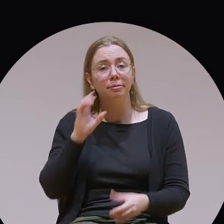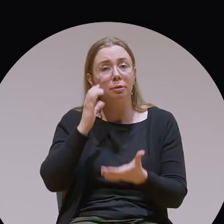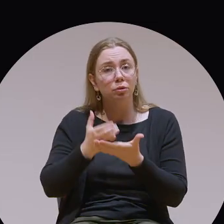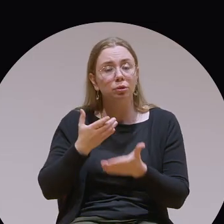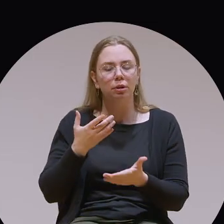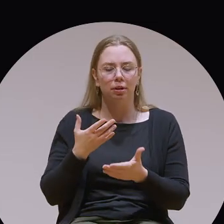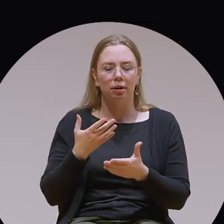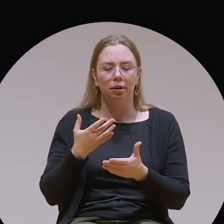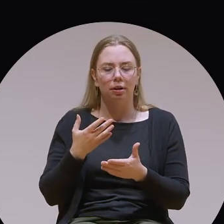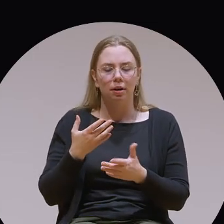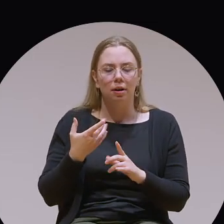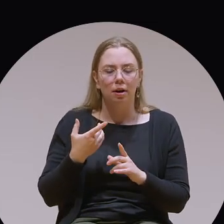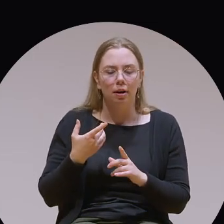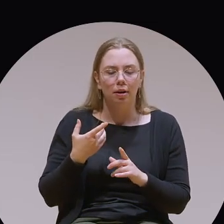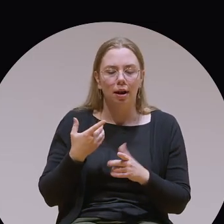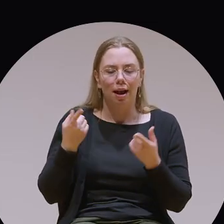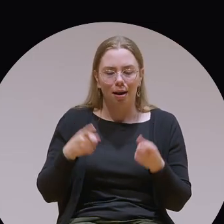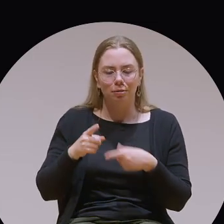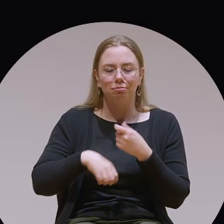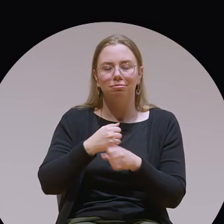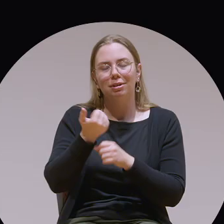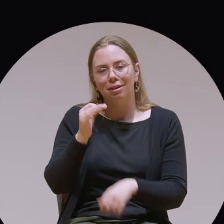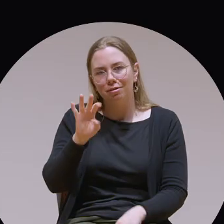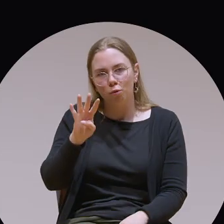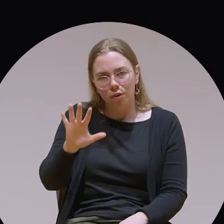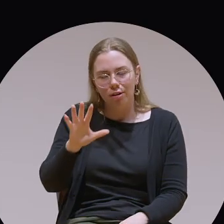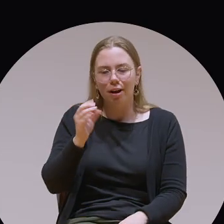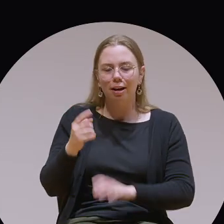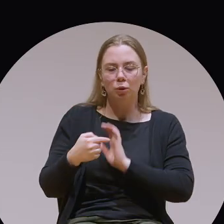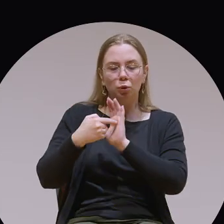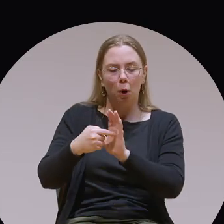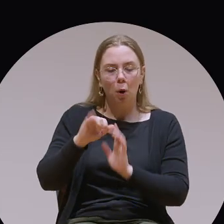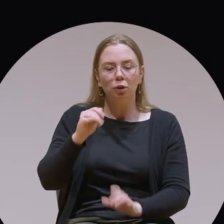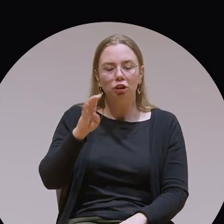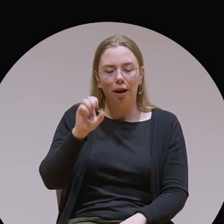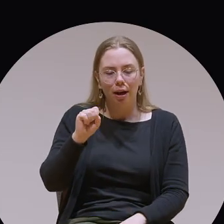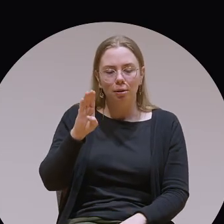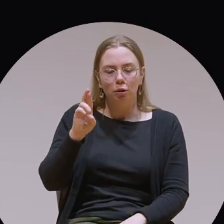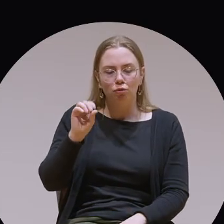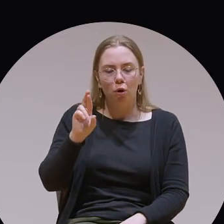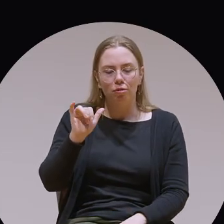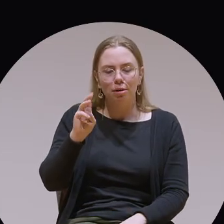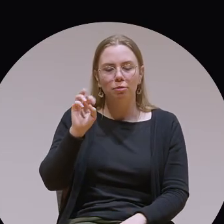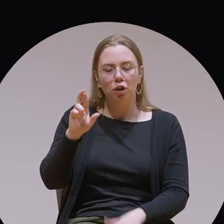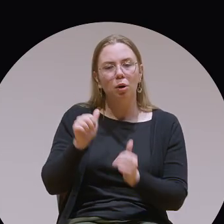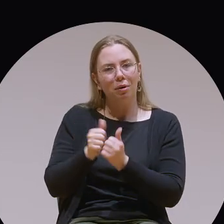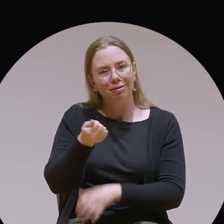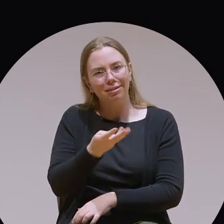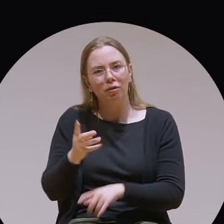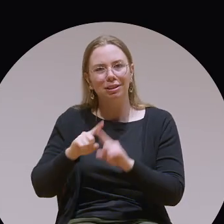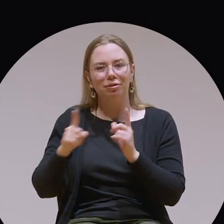Neuschwanstein in Bavaria in May 1945, and it shows James Rorimer with a box of jewels that had been looted